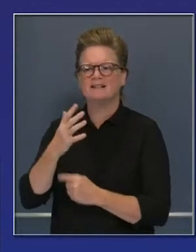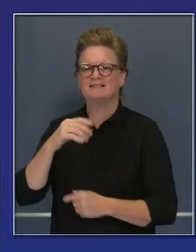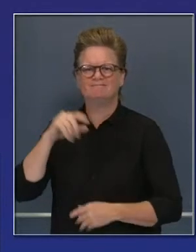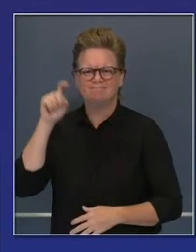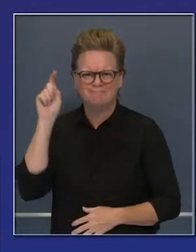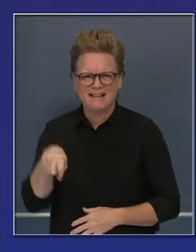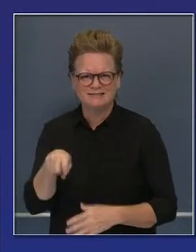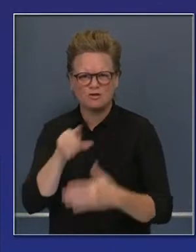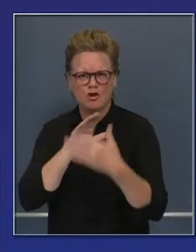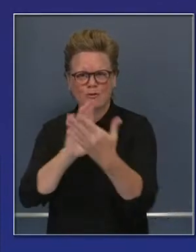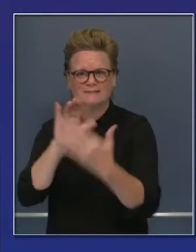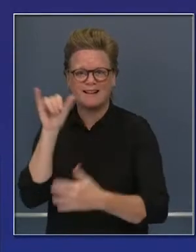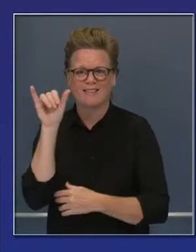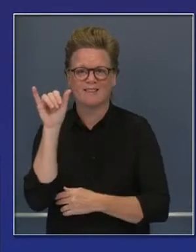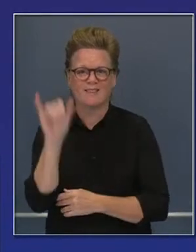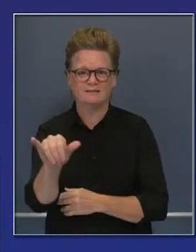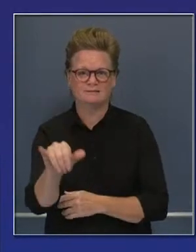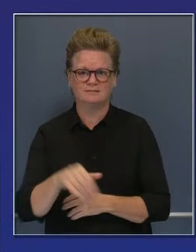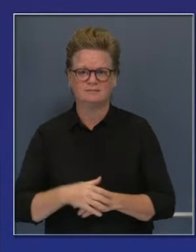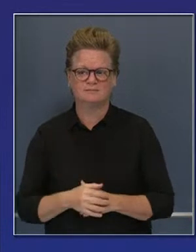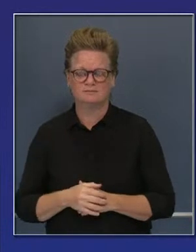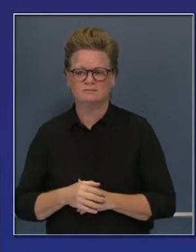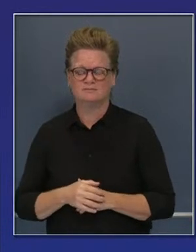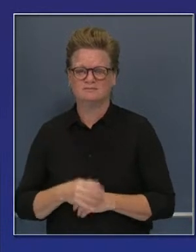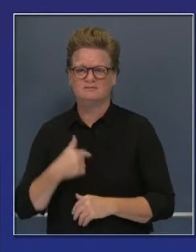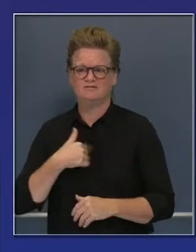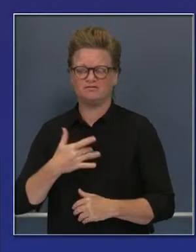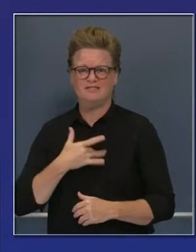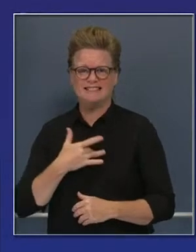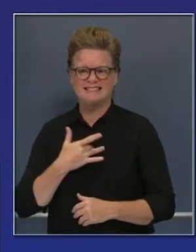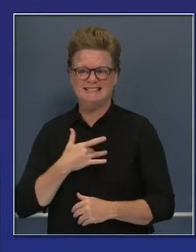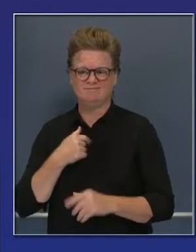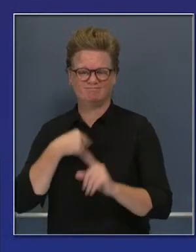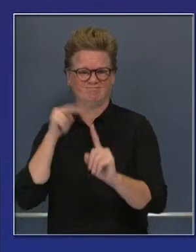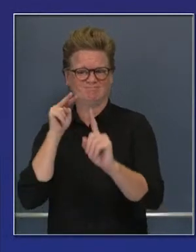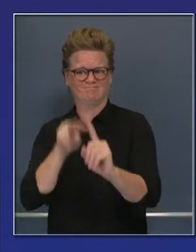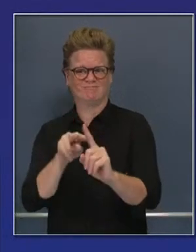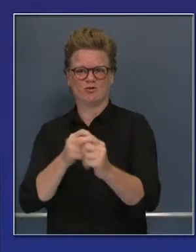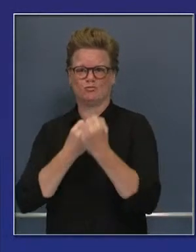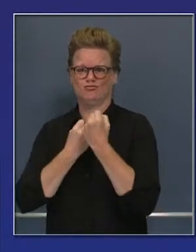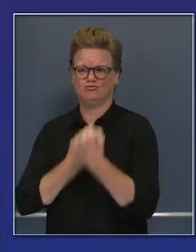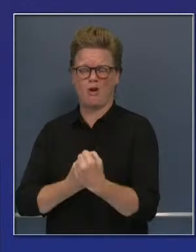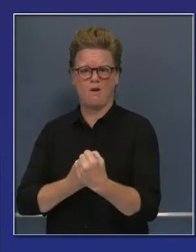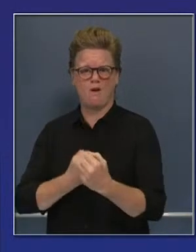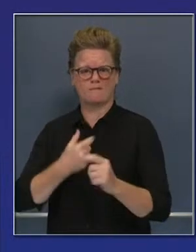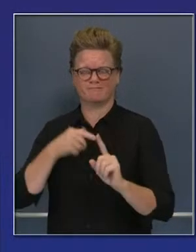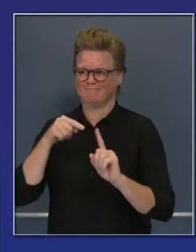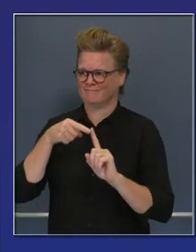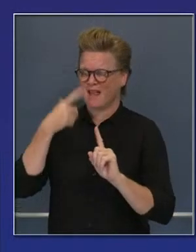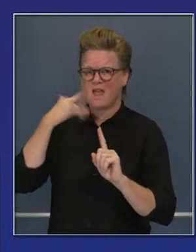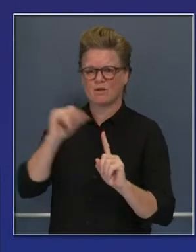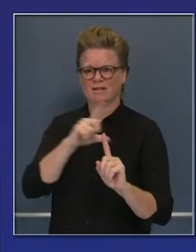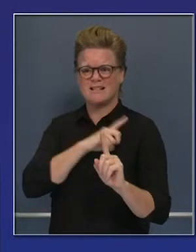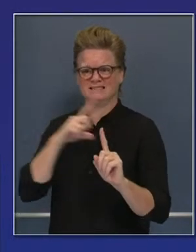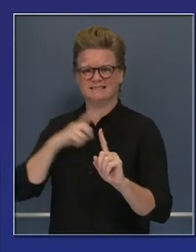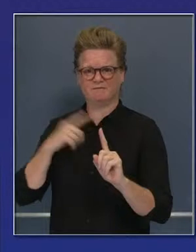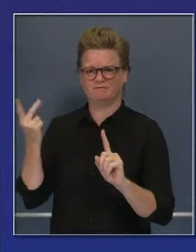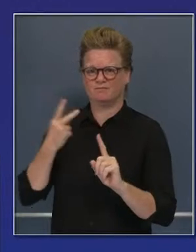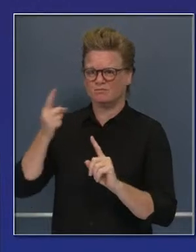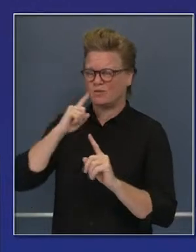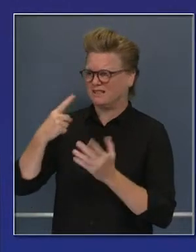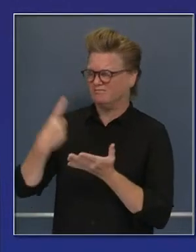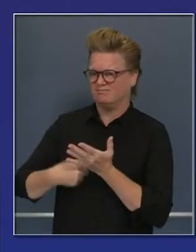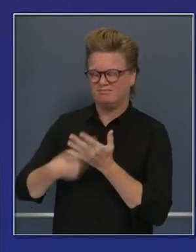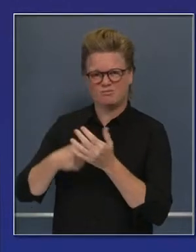resolve is resonant with this administration, and I know with the California legislature, and we will continue to advance those